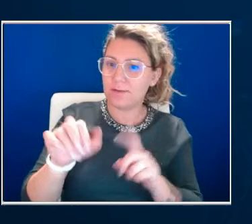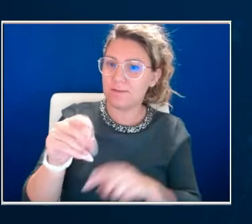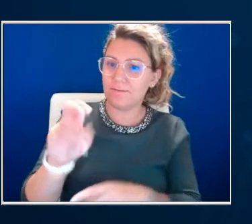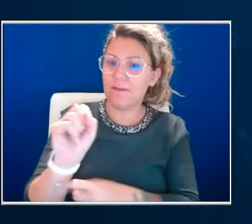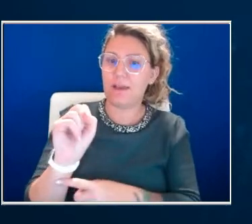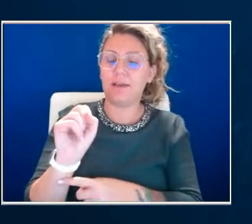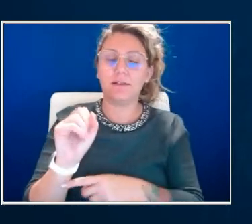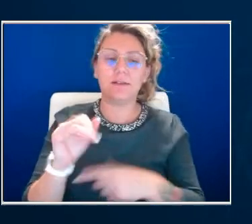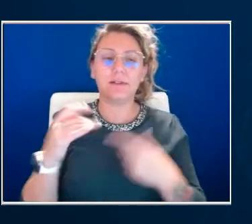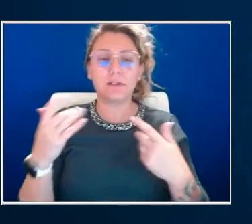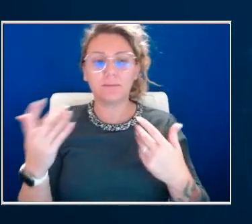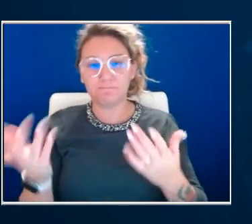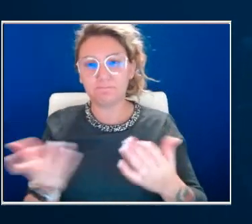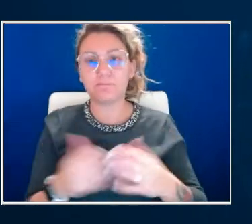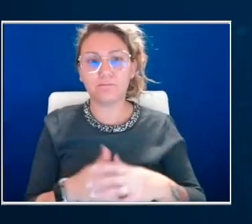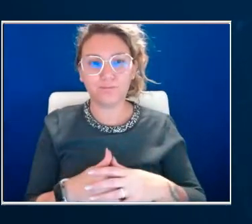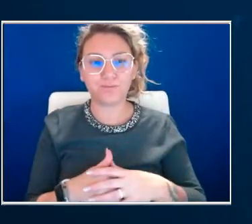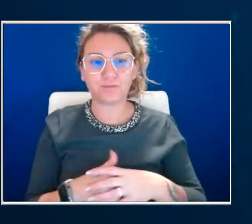is